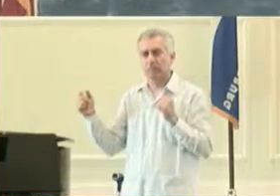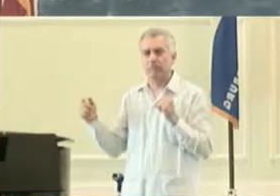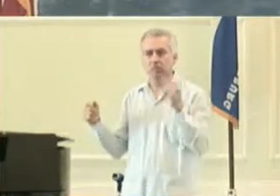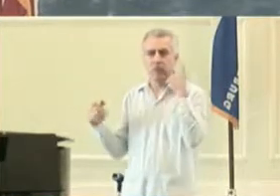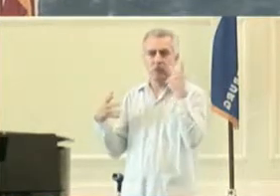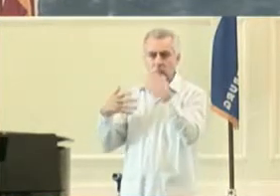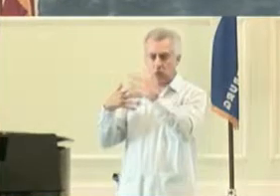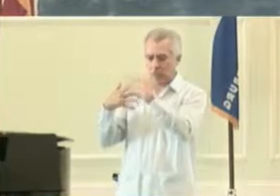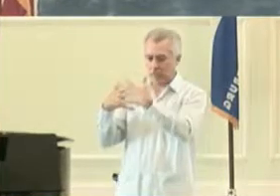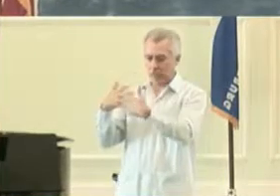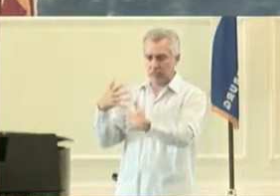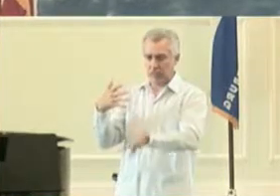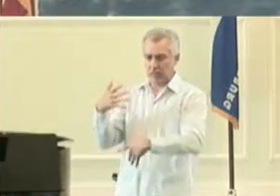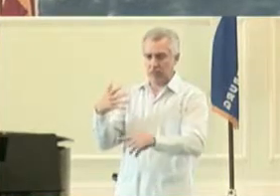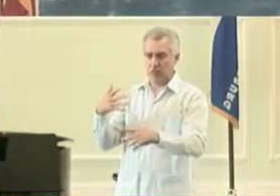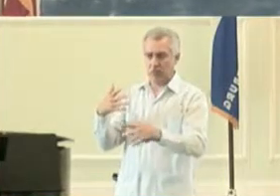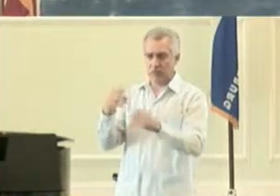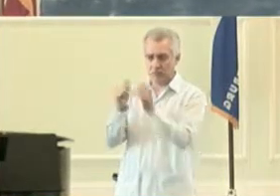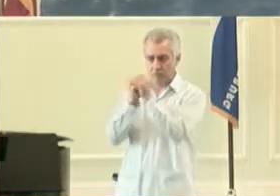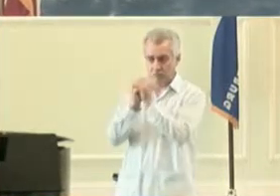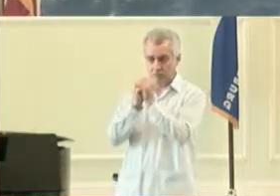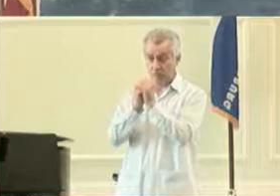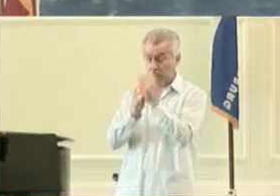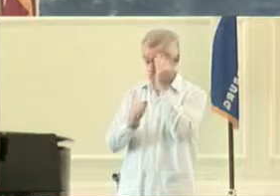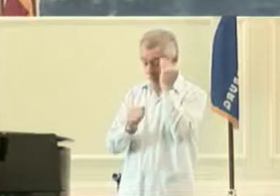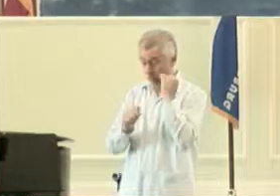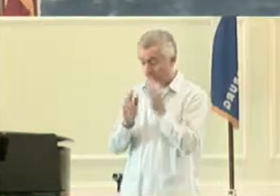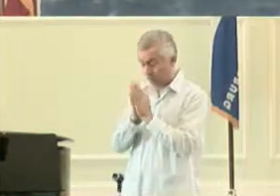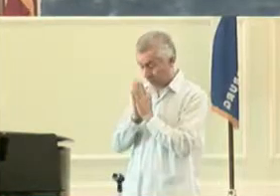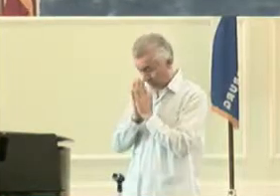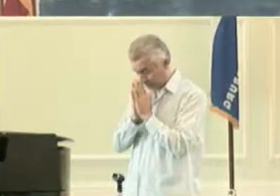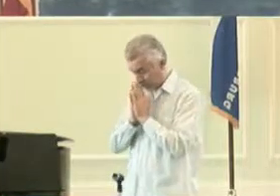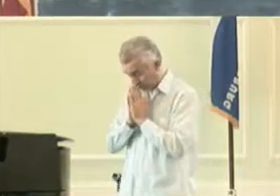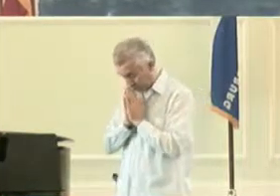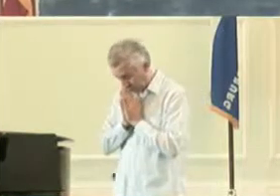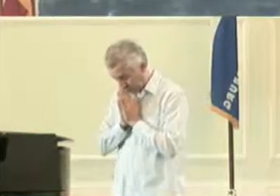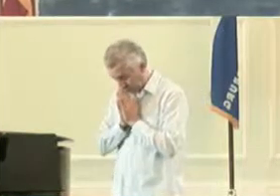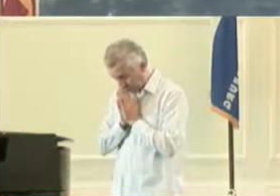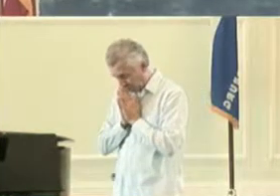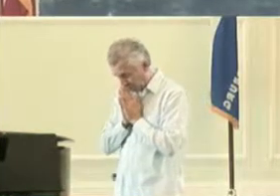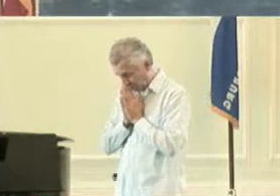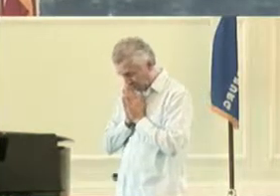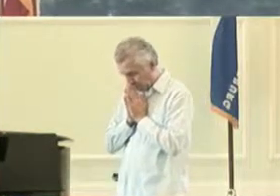there. Let's bow our heads as we pray.